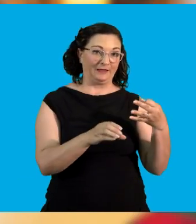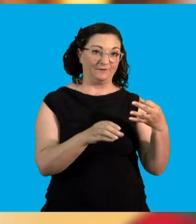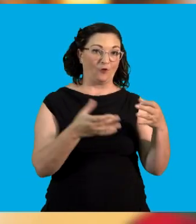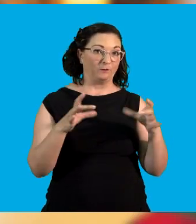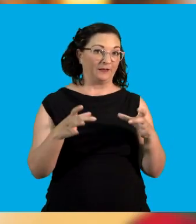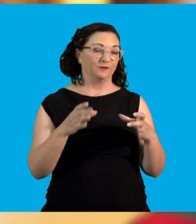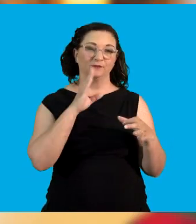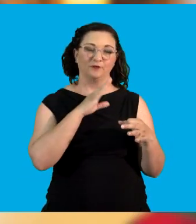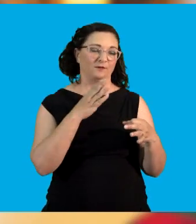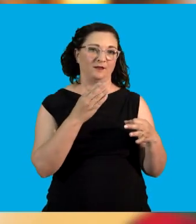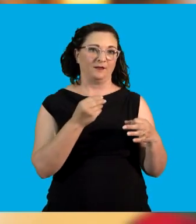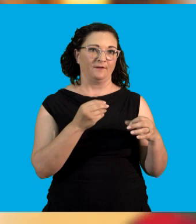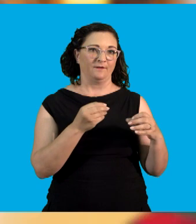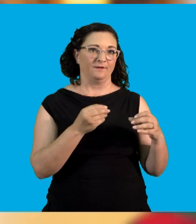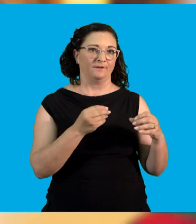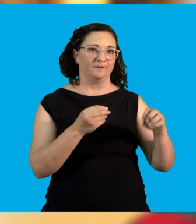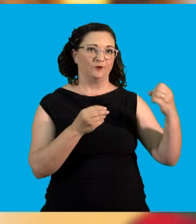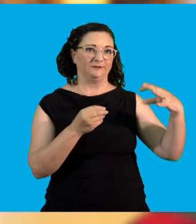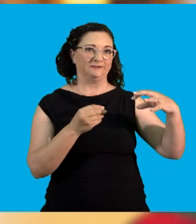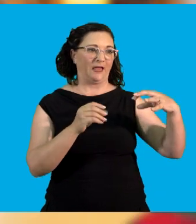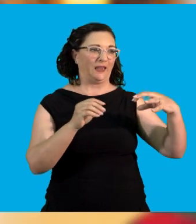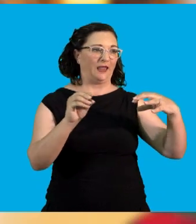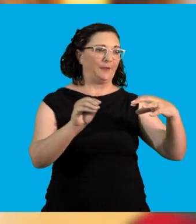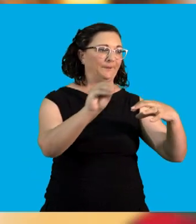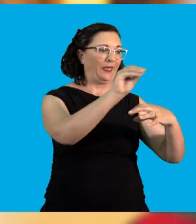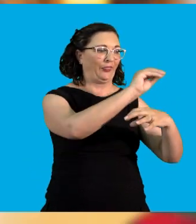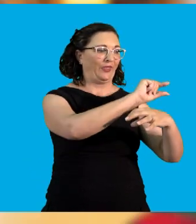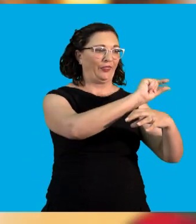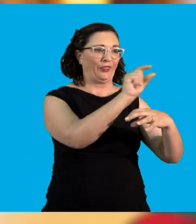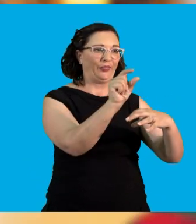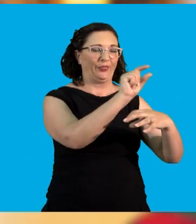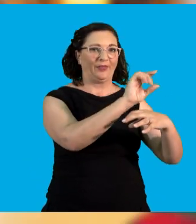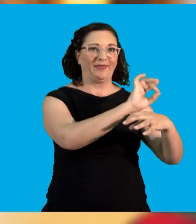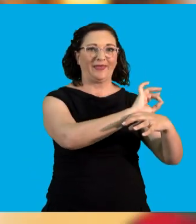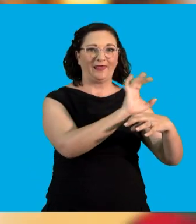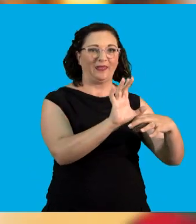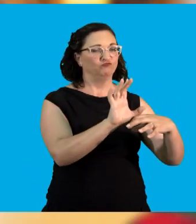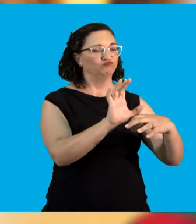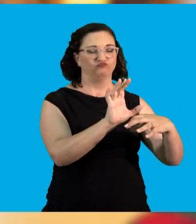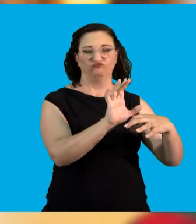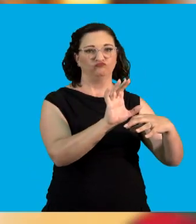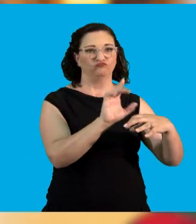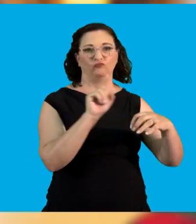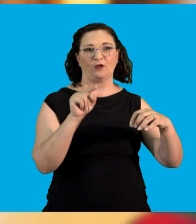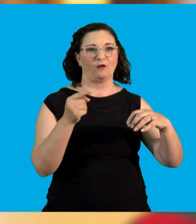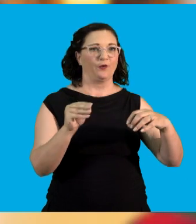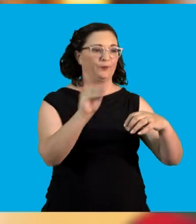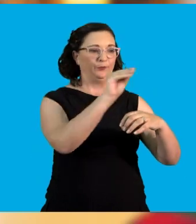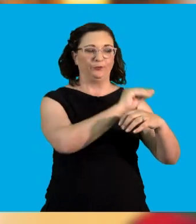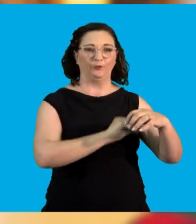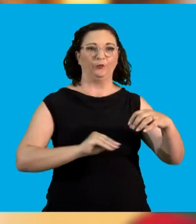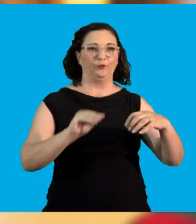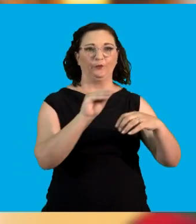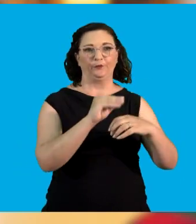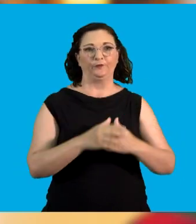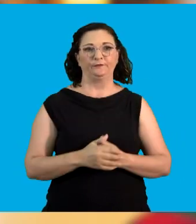a planet. It does not create a clear path for itself, for in order for it to